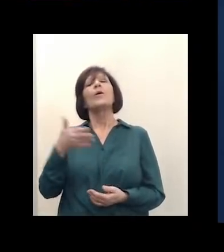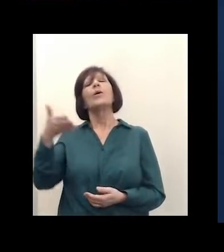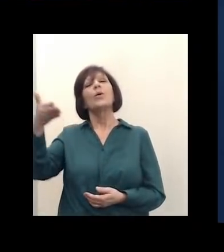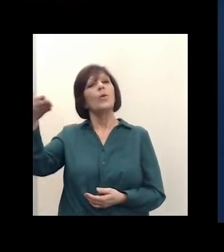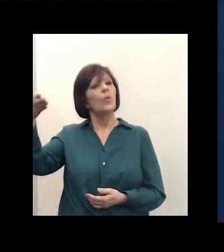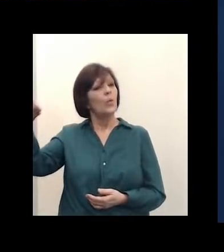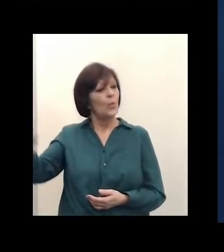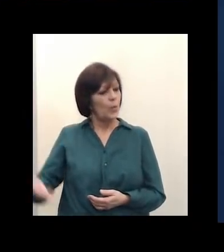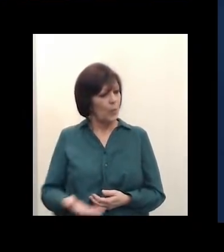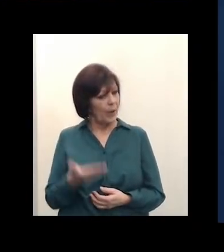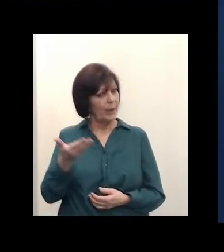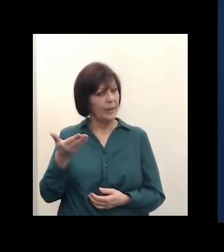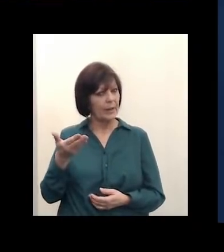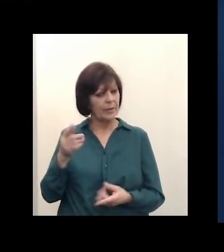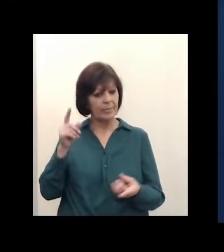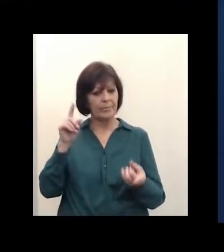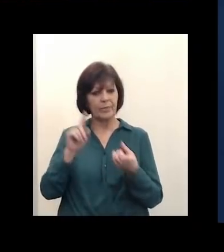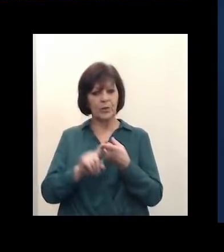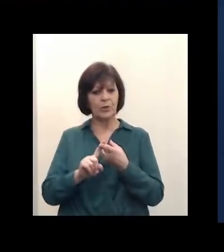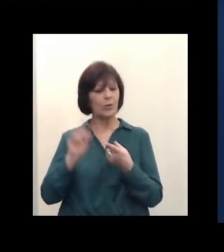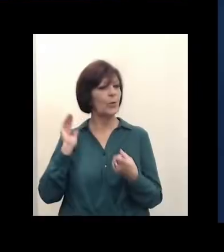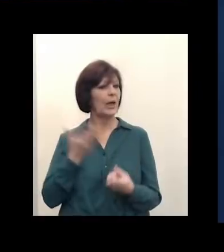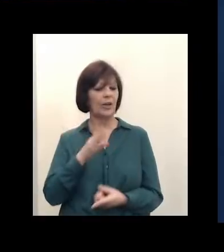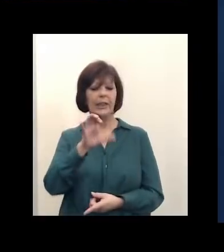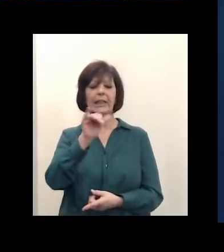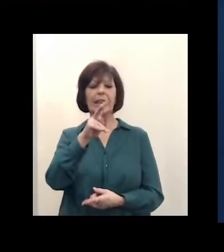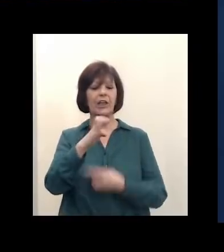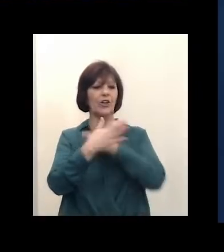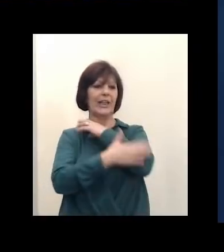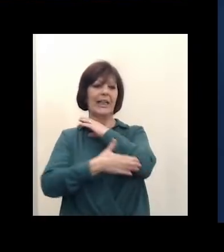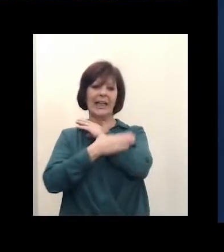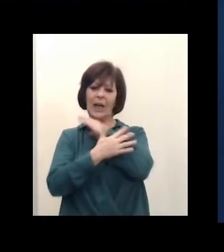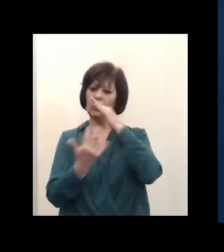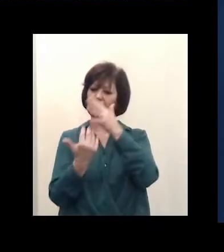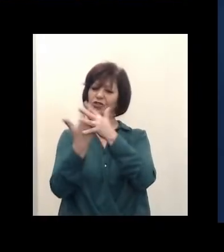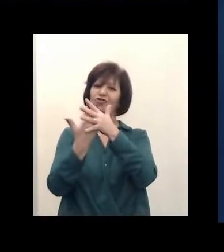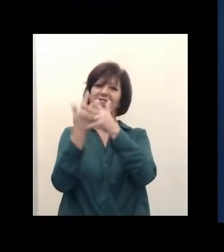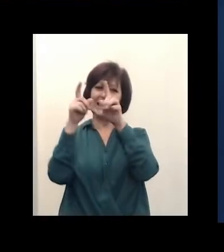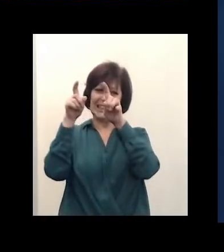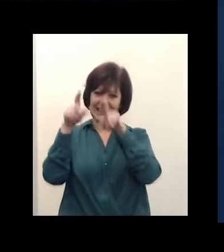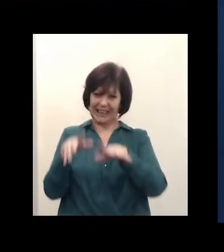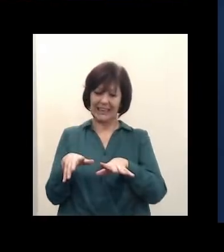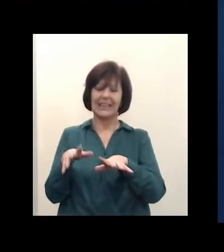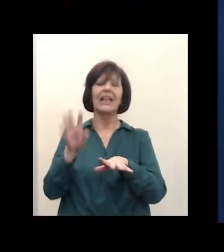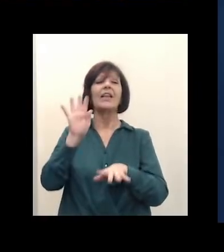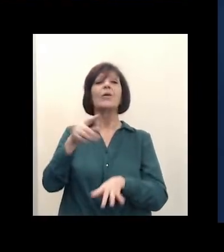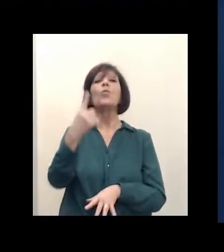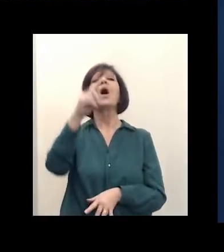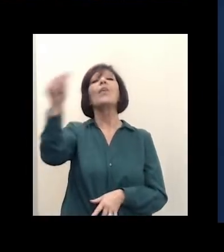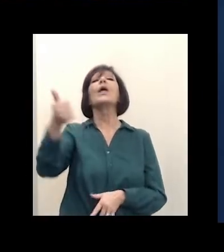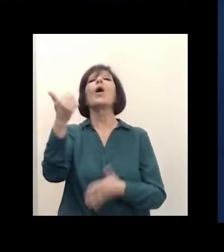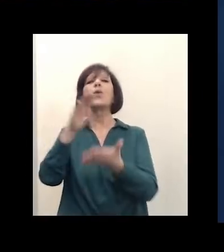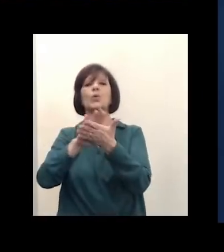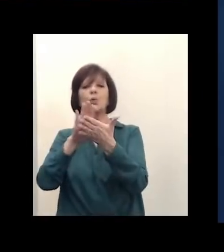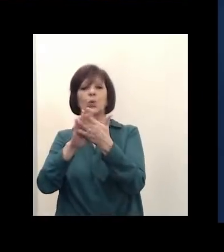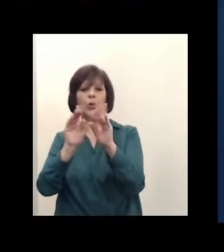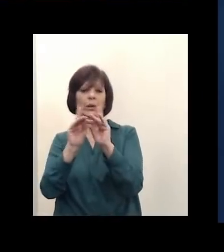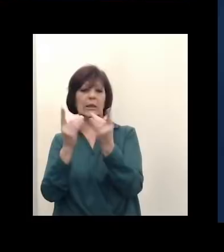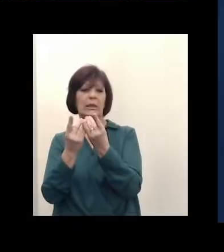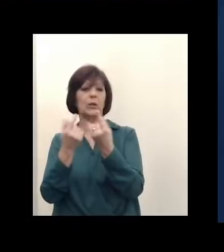into our Erie County screening testing program. So they will be one of the other school districts that we have